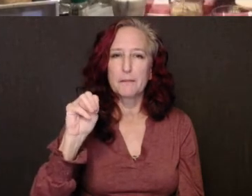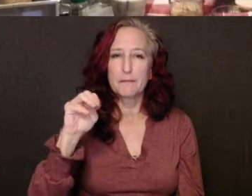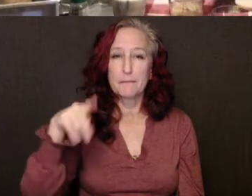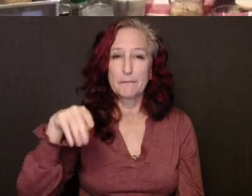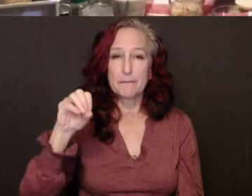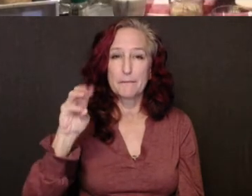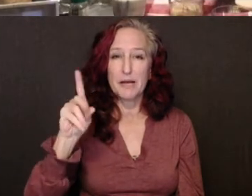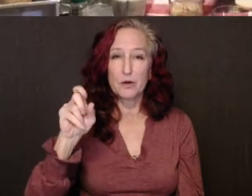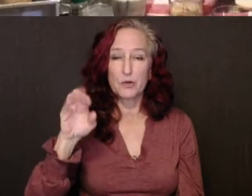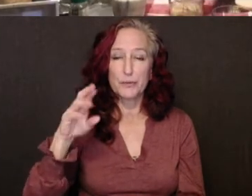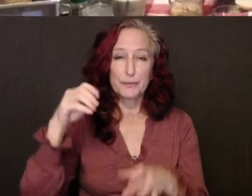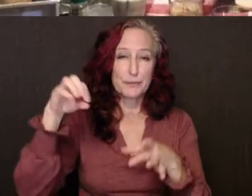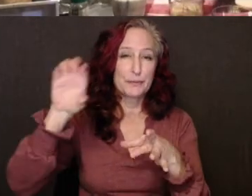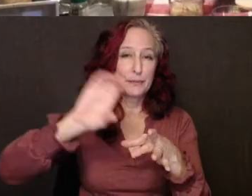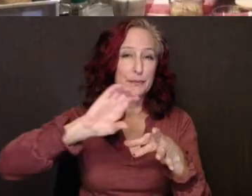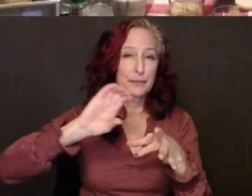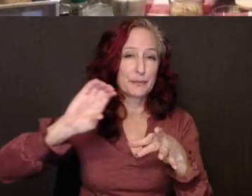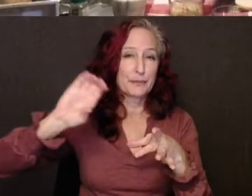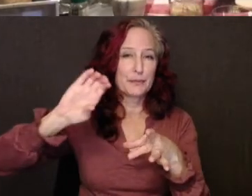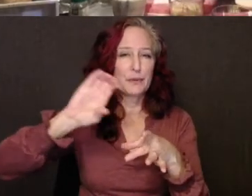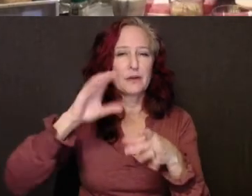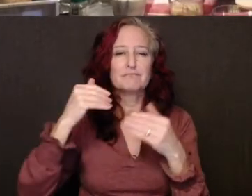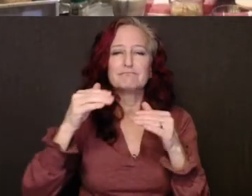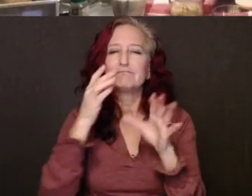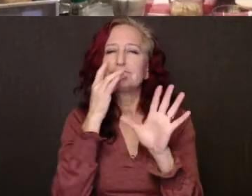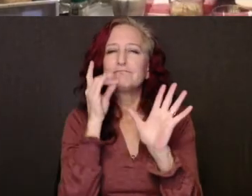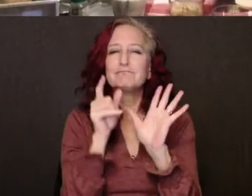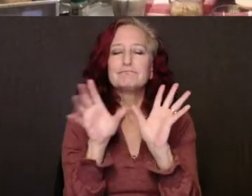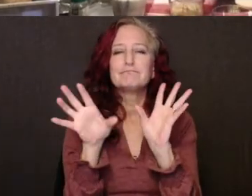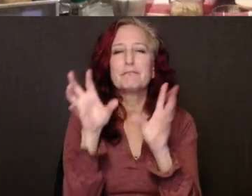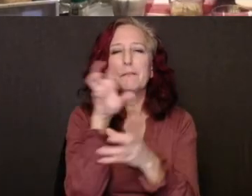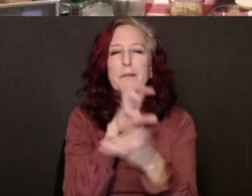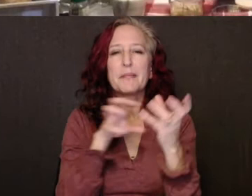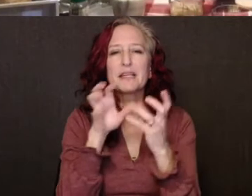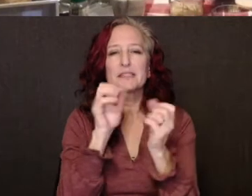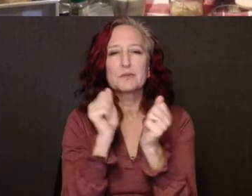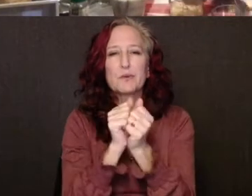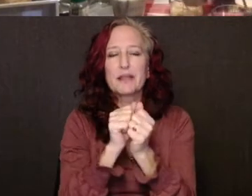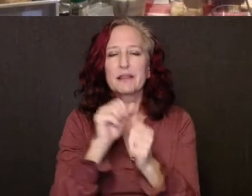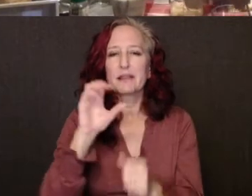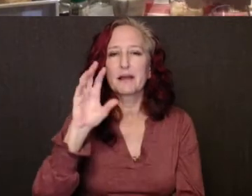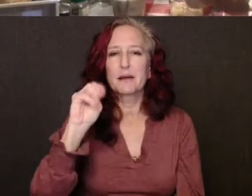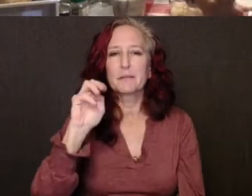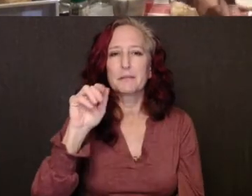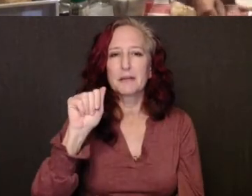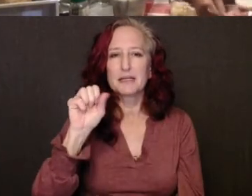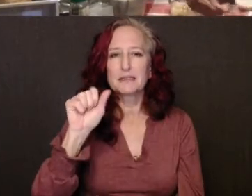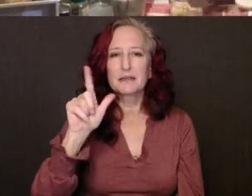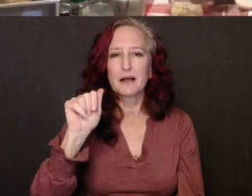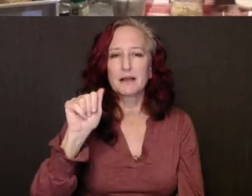yeah, you can just kind of top it and press it down a little bit.